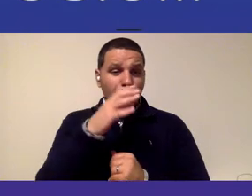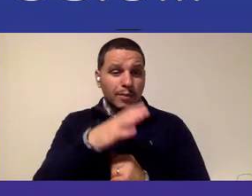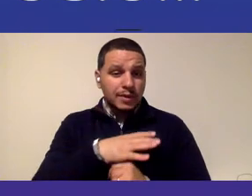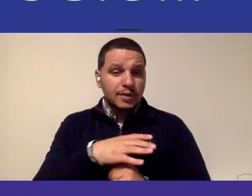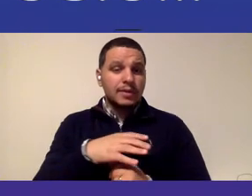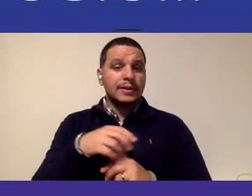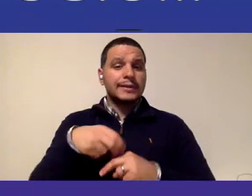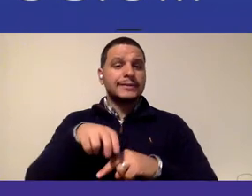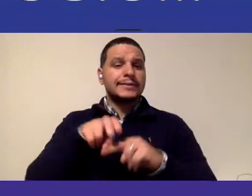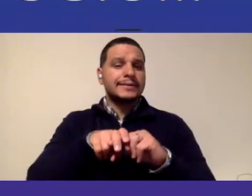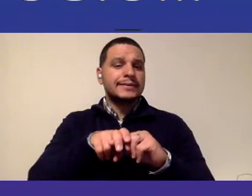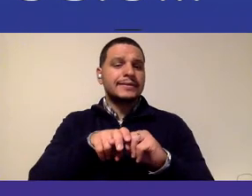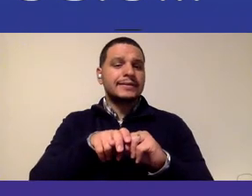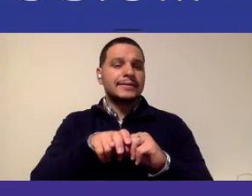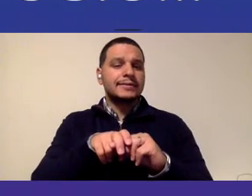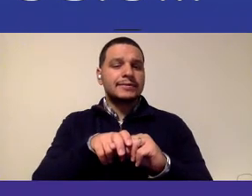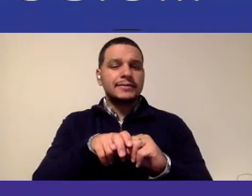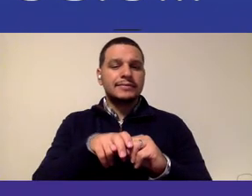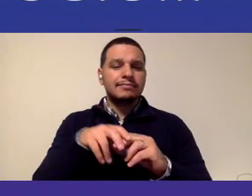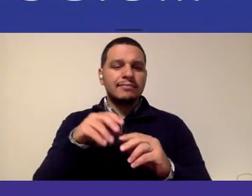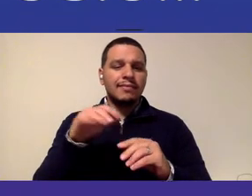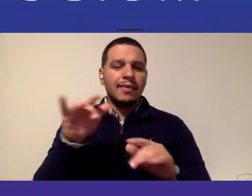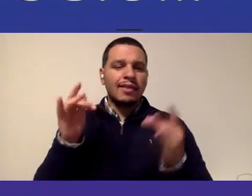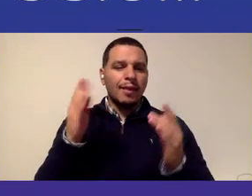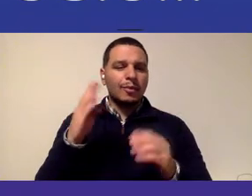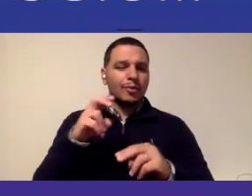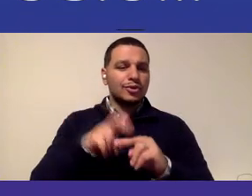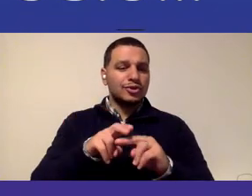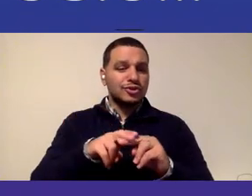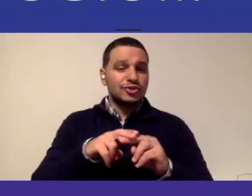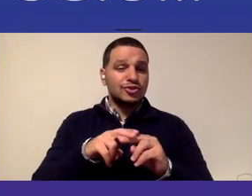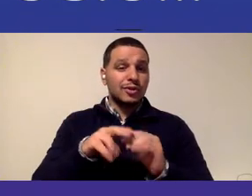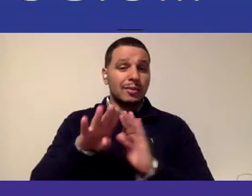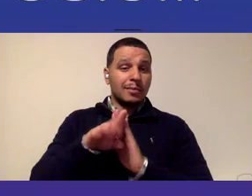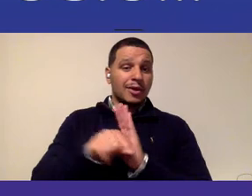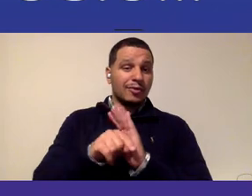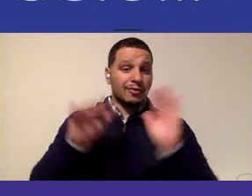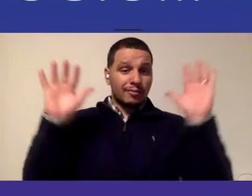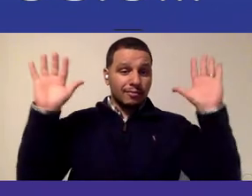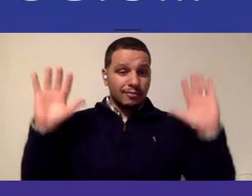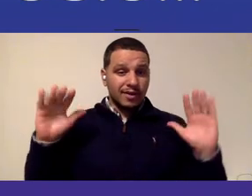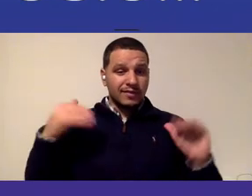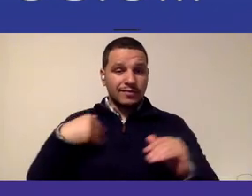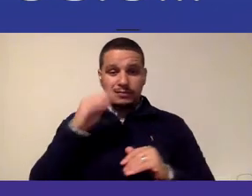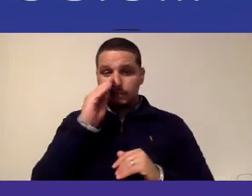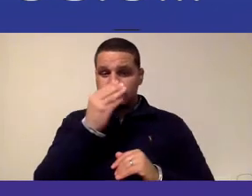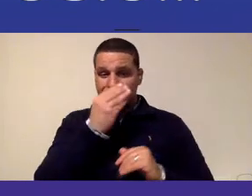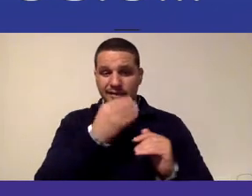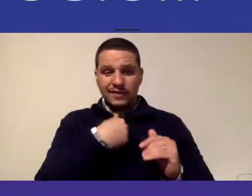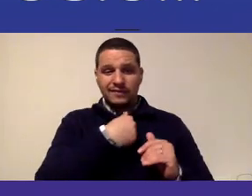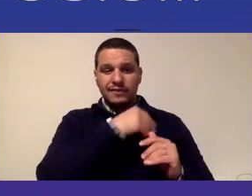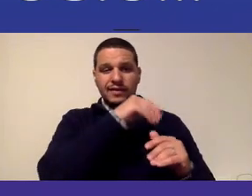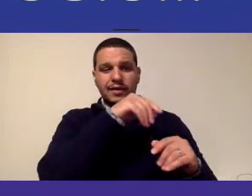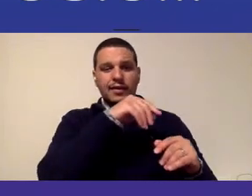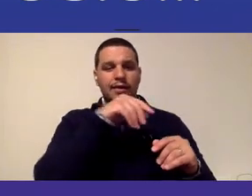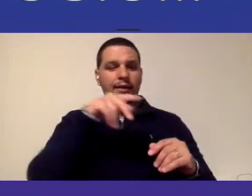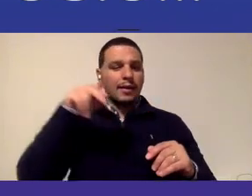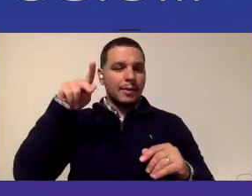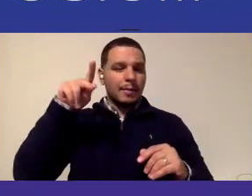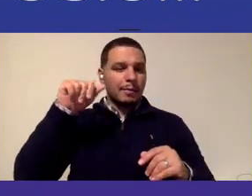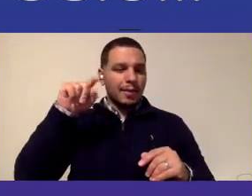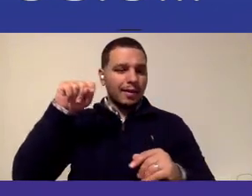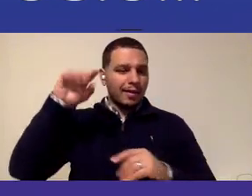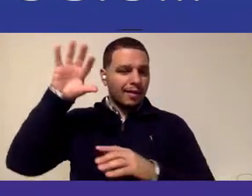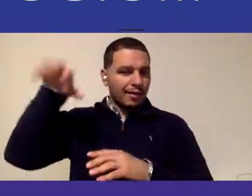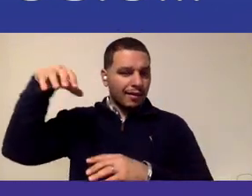in a light blue chair. Behind me, there's some foliage. I have a hanging plant. I have several large